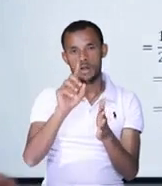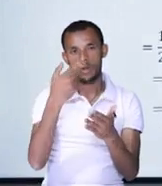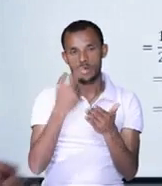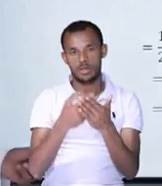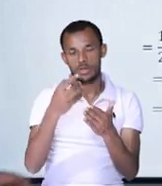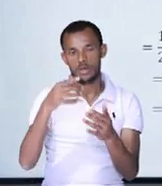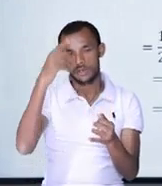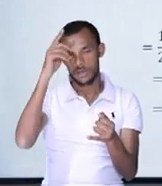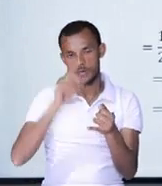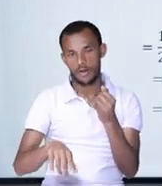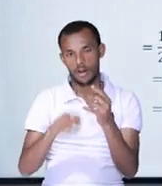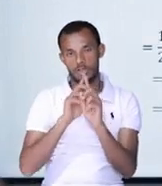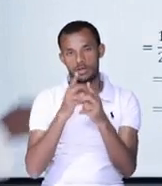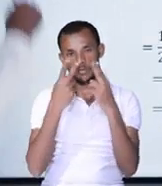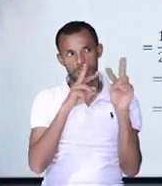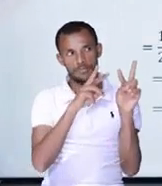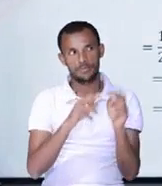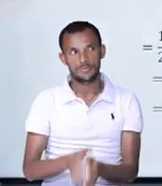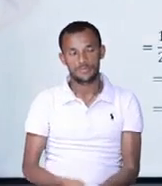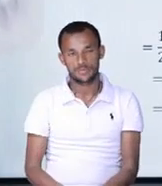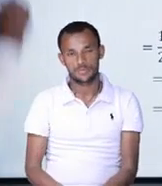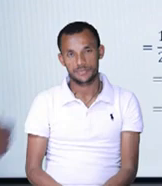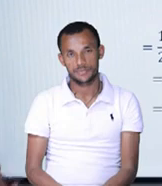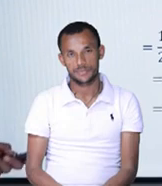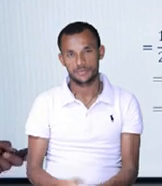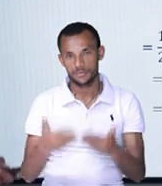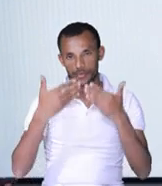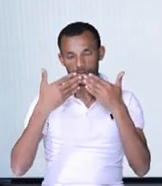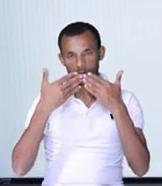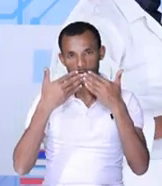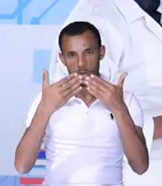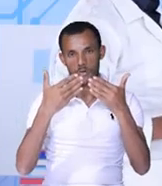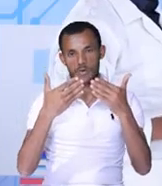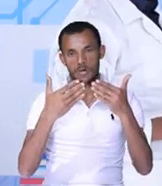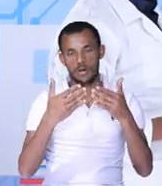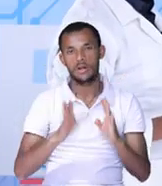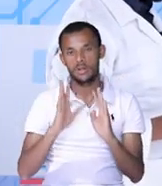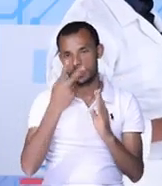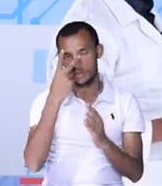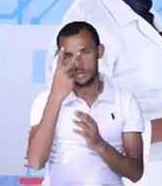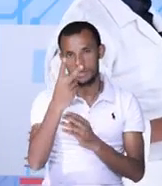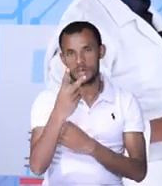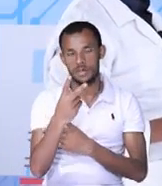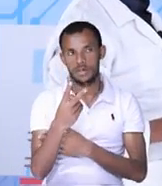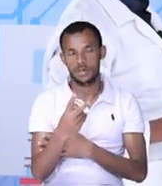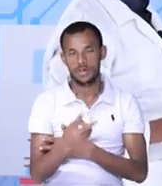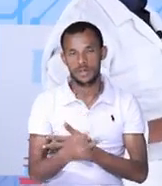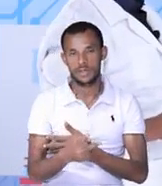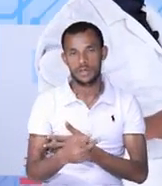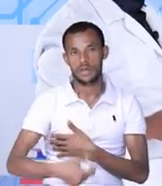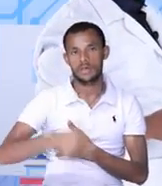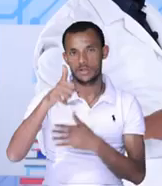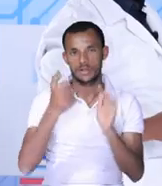this will be the final answer. Okay, good. Now let's proceed to